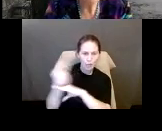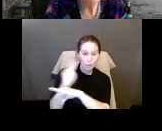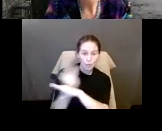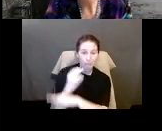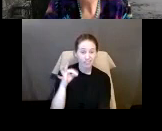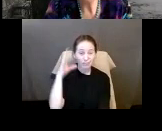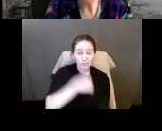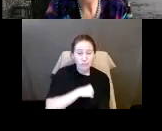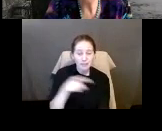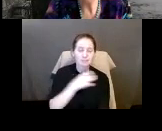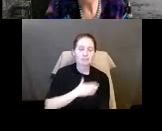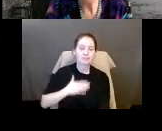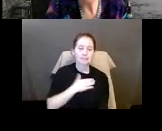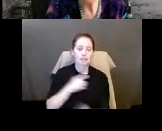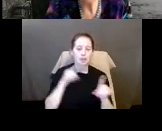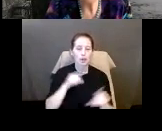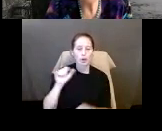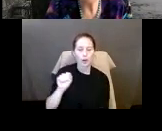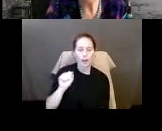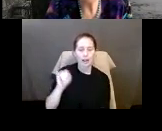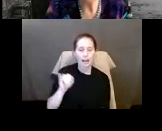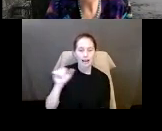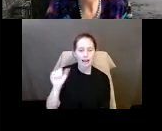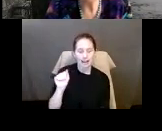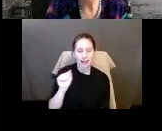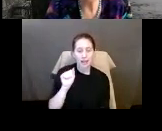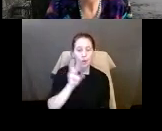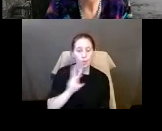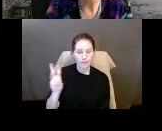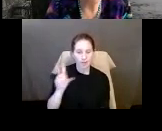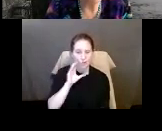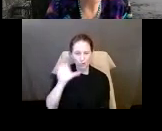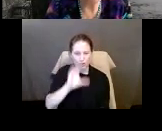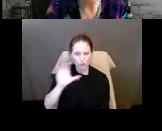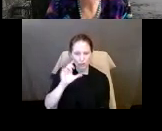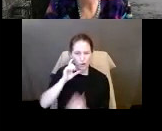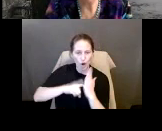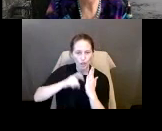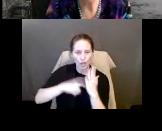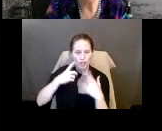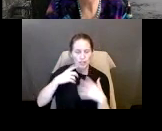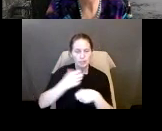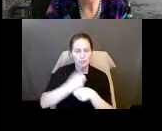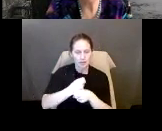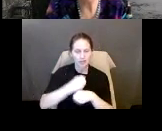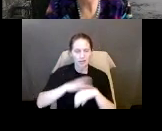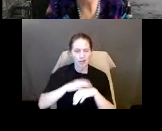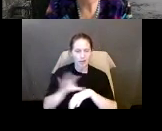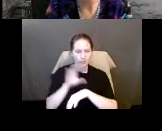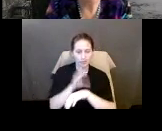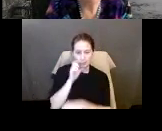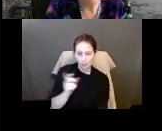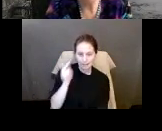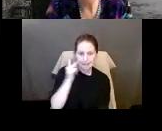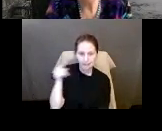it, please go to the AIA's website or simply search for Archaeology Abridged on your computer and you'll find